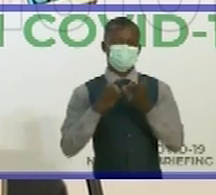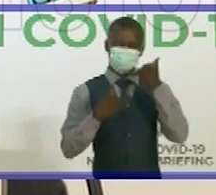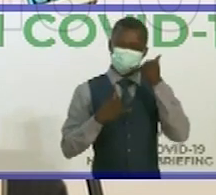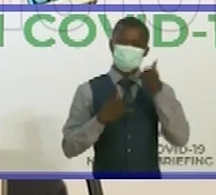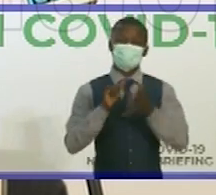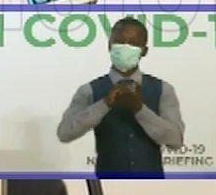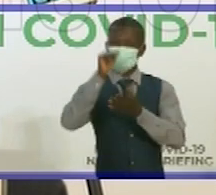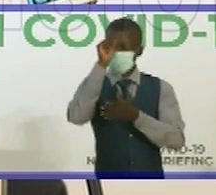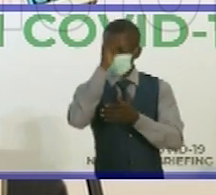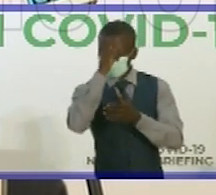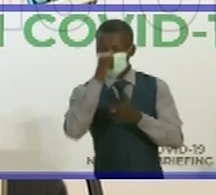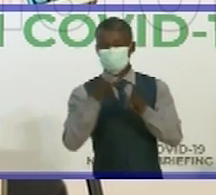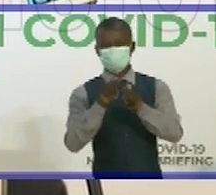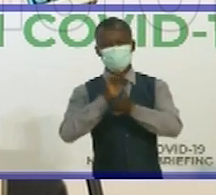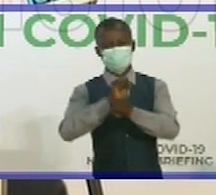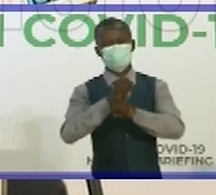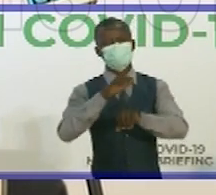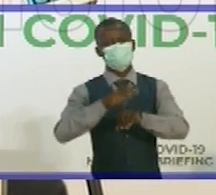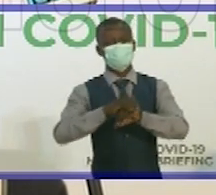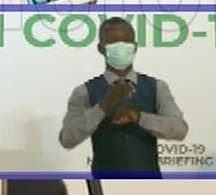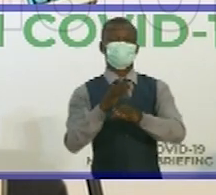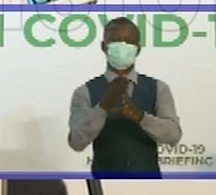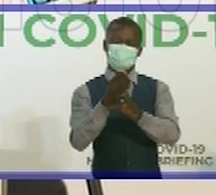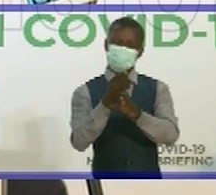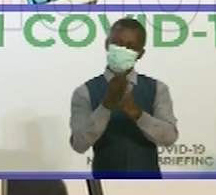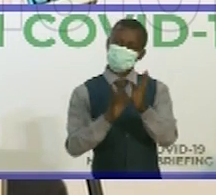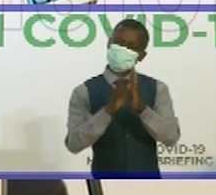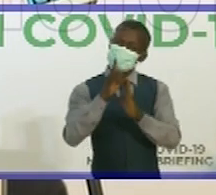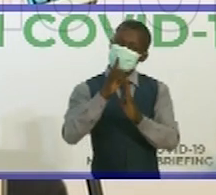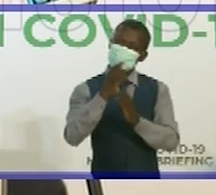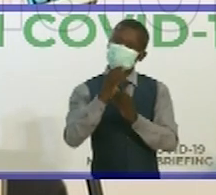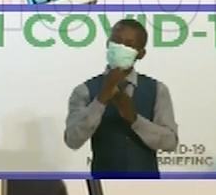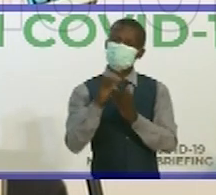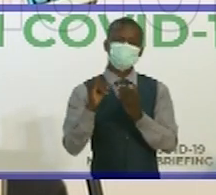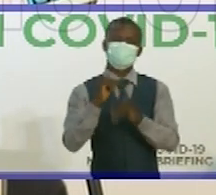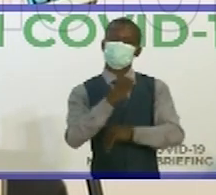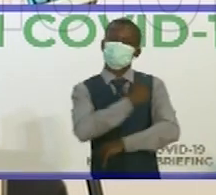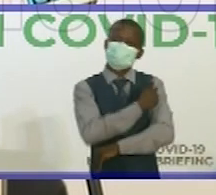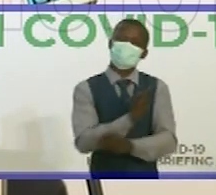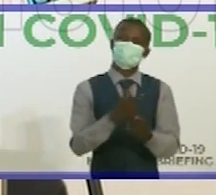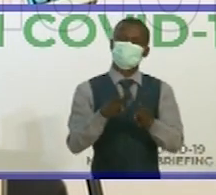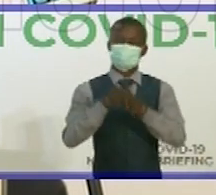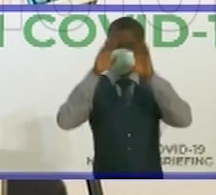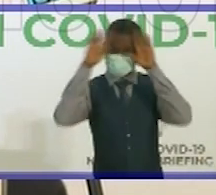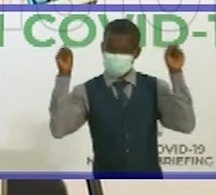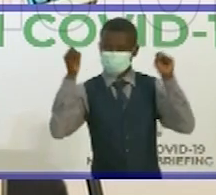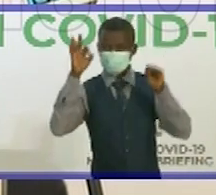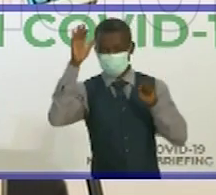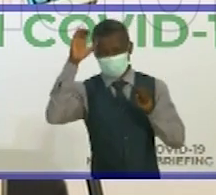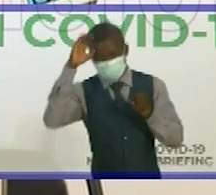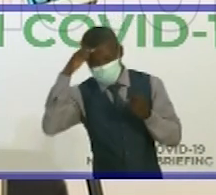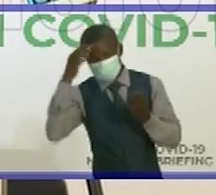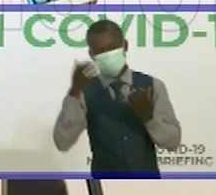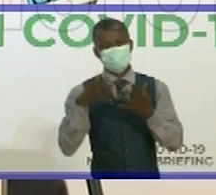on developing a vaccine. I've heard the President of China make the same statement. In America, they're